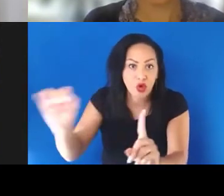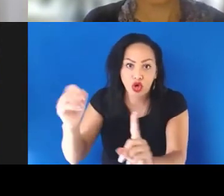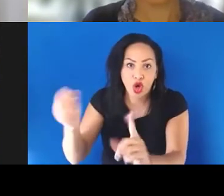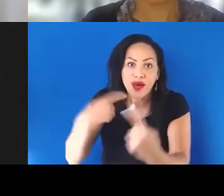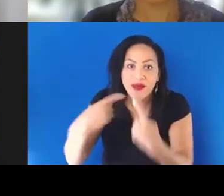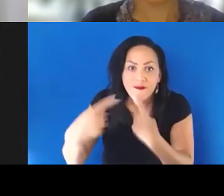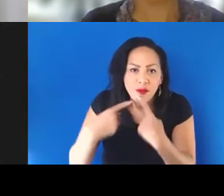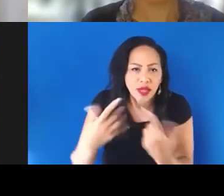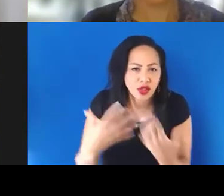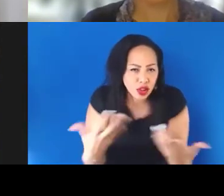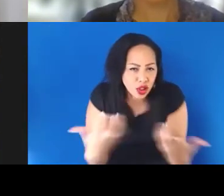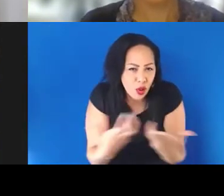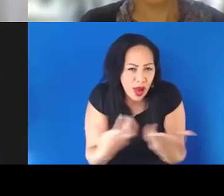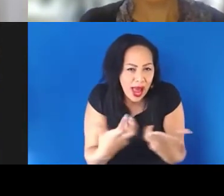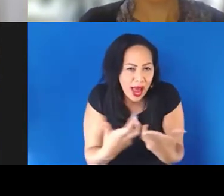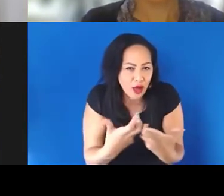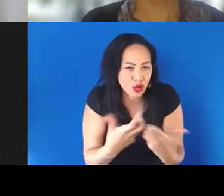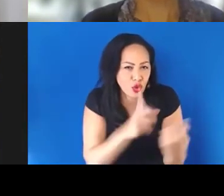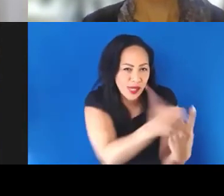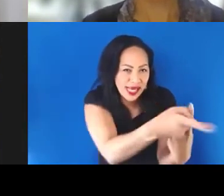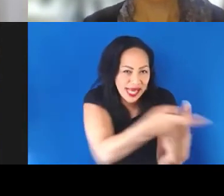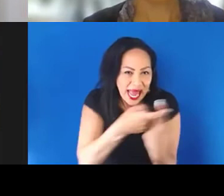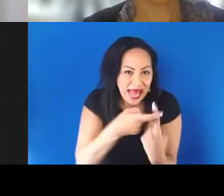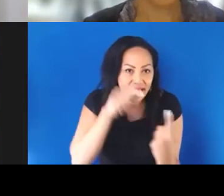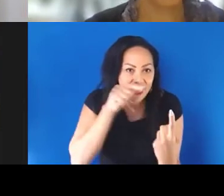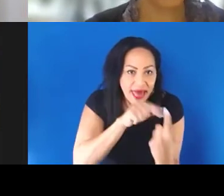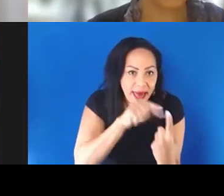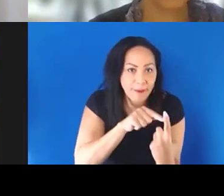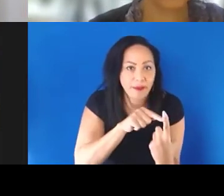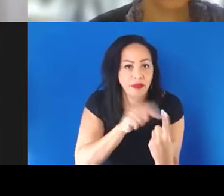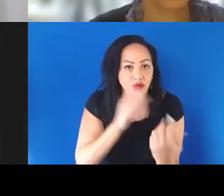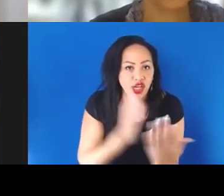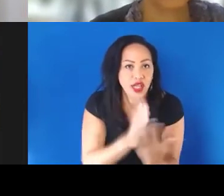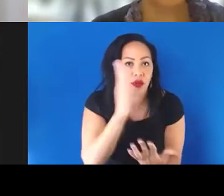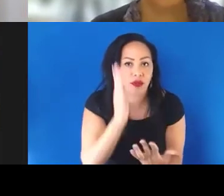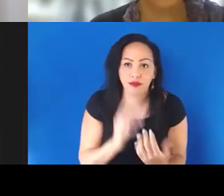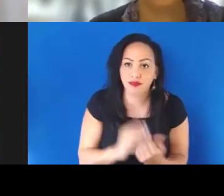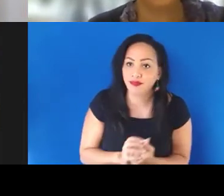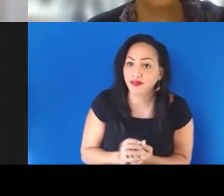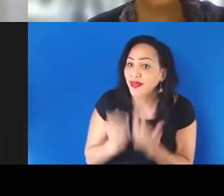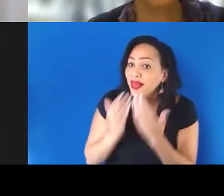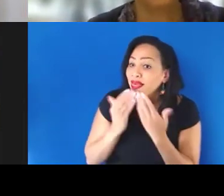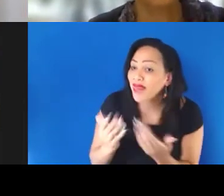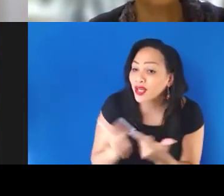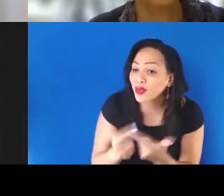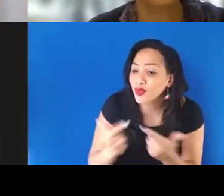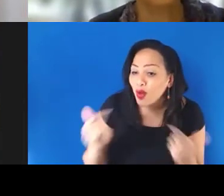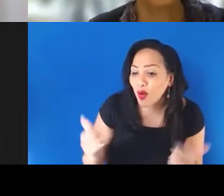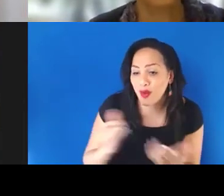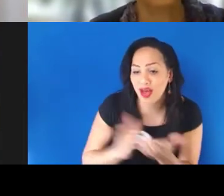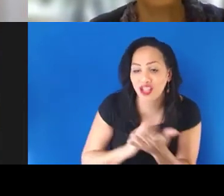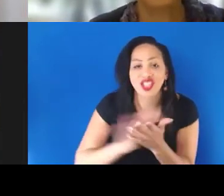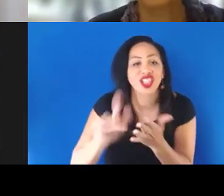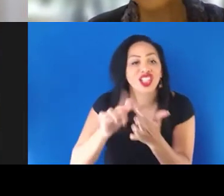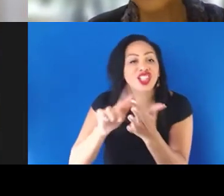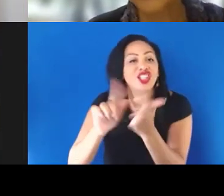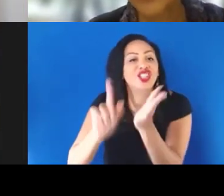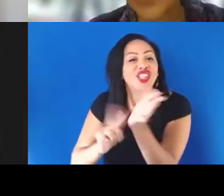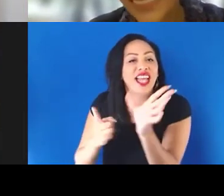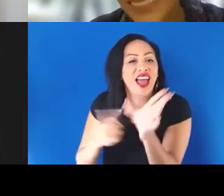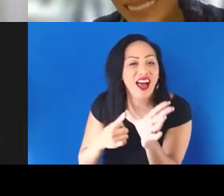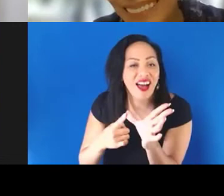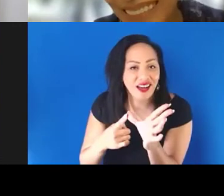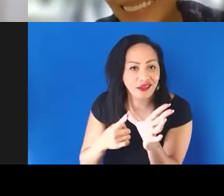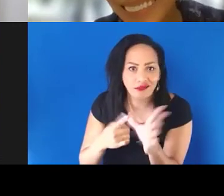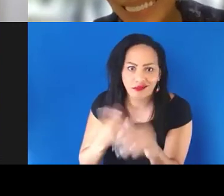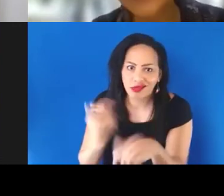how do we get there is what I want to end with. Thank you, Sheila. Thank you so much for that. We are